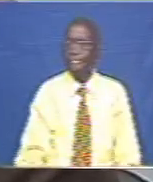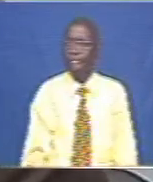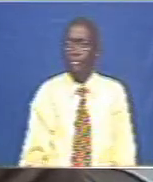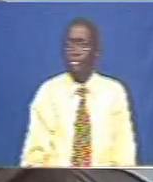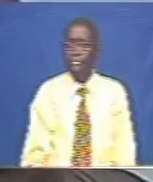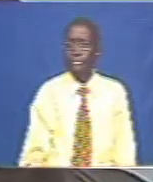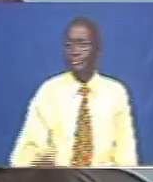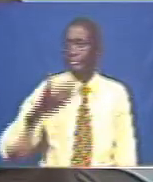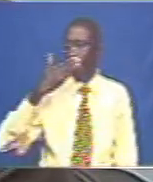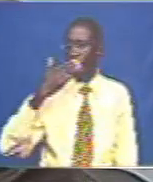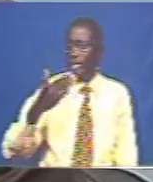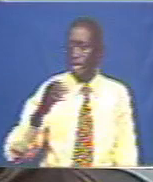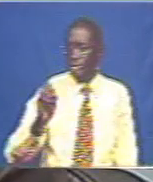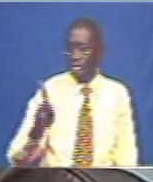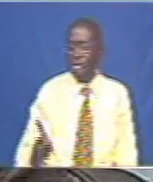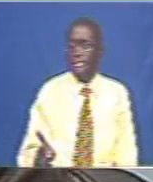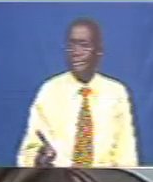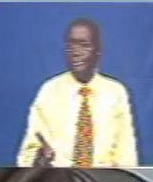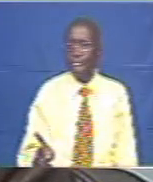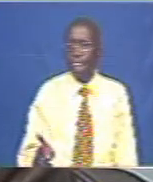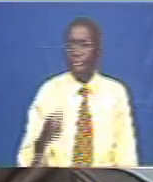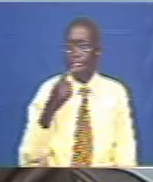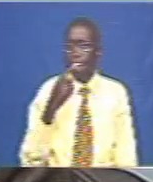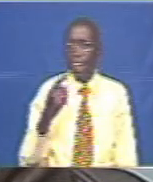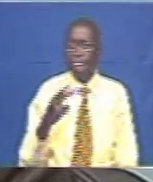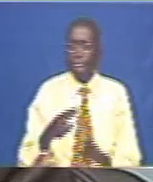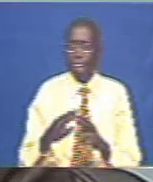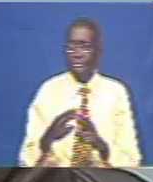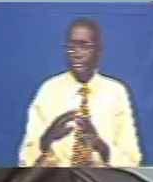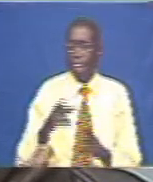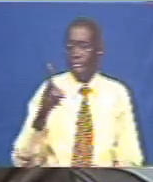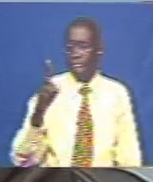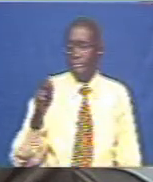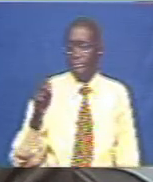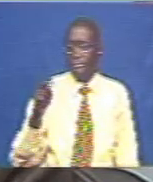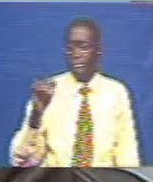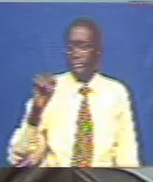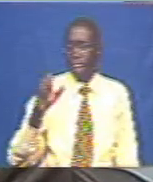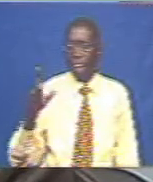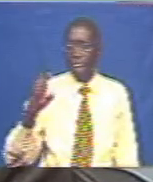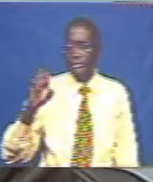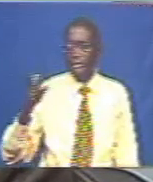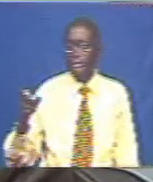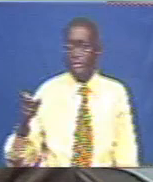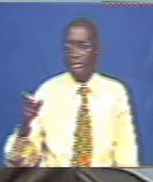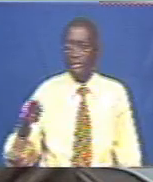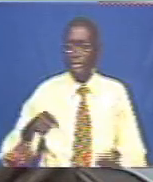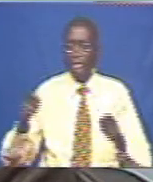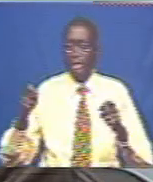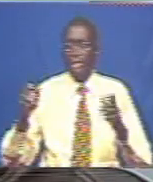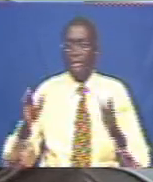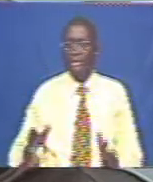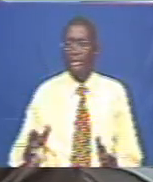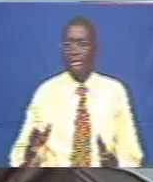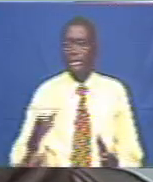Thank you, Brian. Yes, as you've rightfully said, my name is Daniel Marube. I'm the executive director of CEO-KUSCCO. I'm not the chairman of